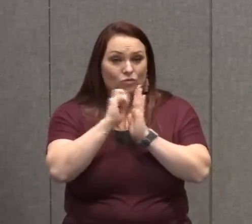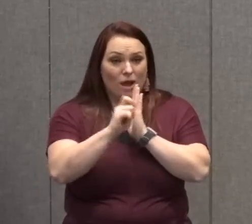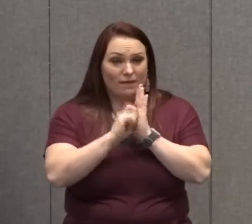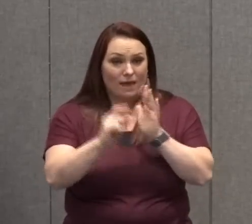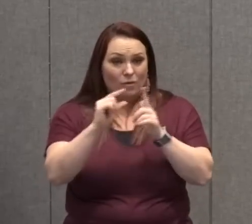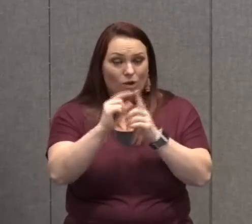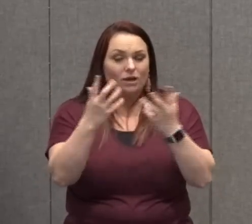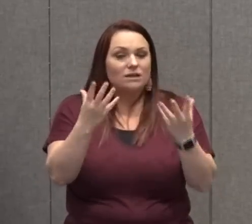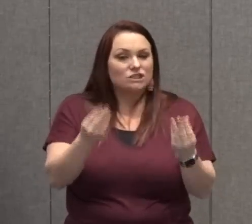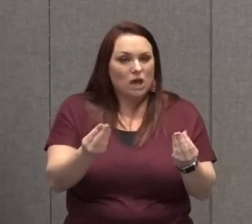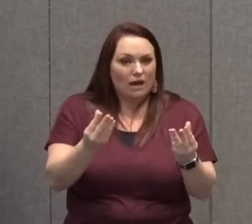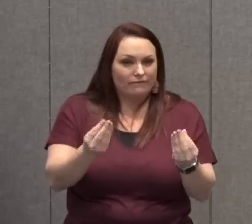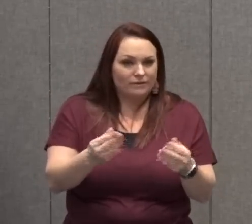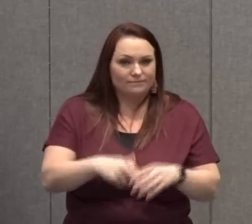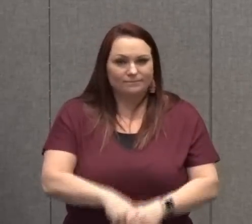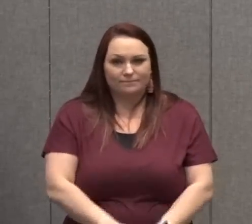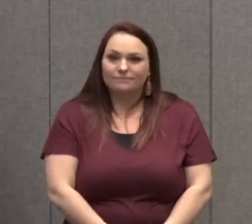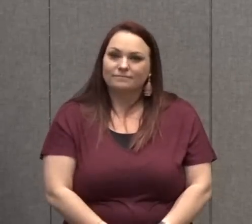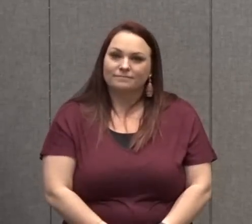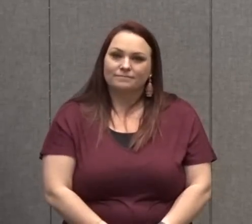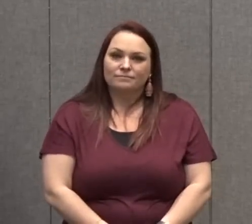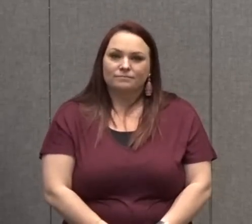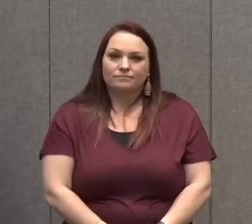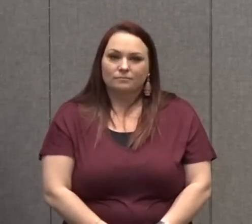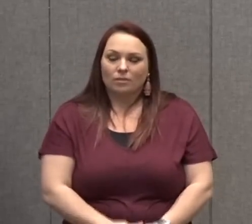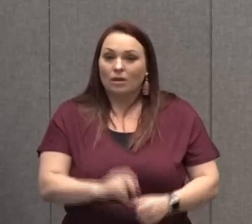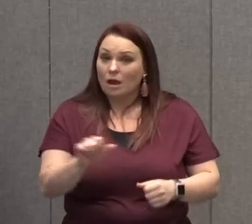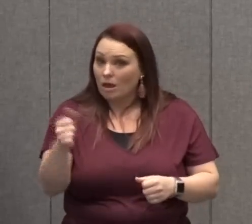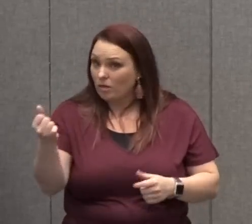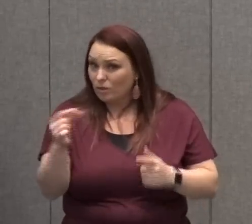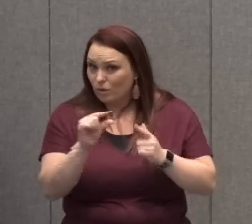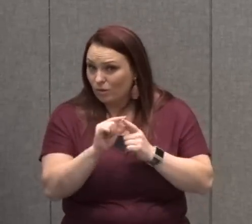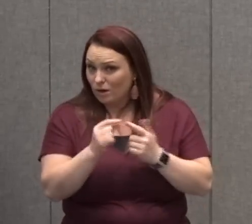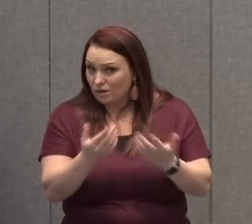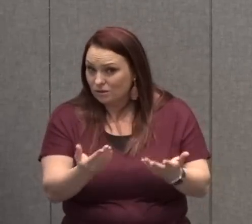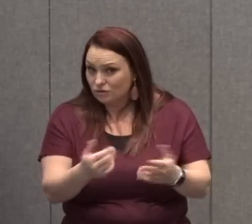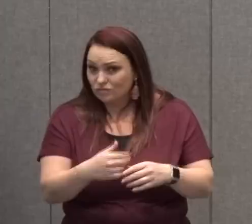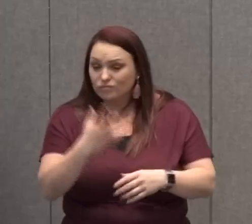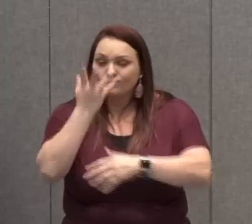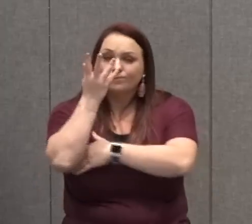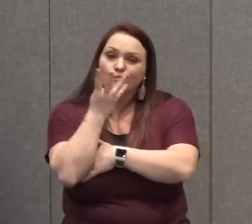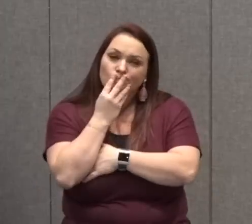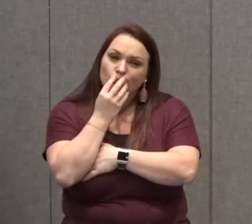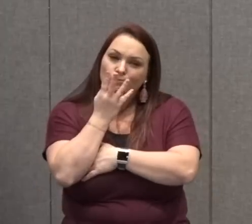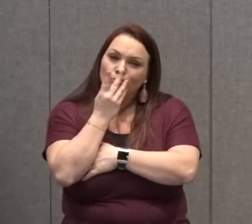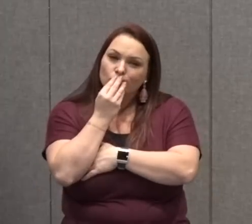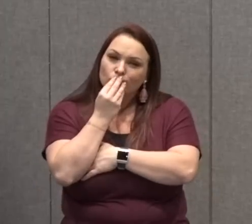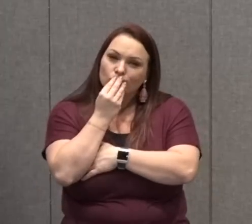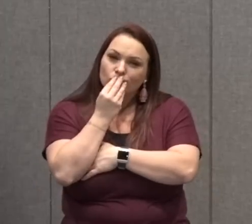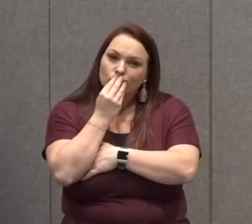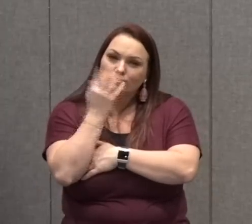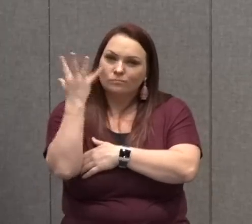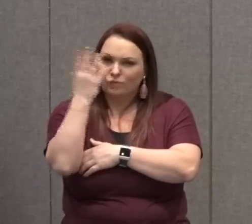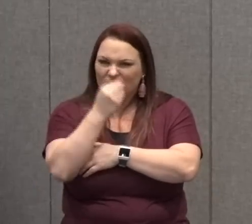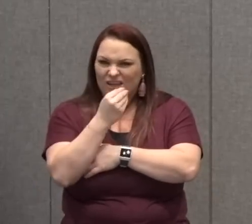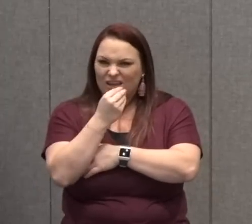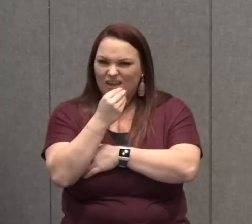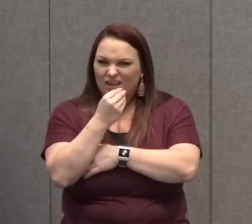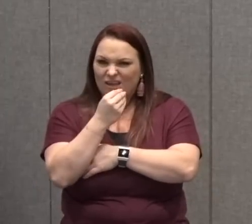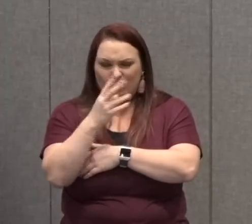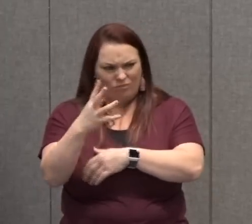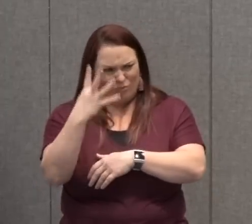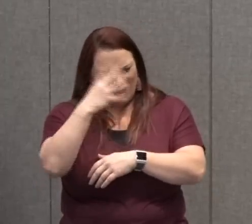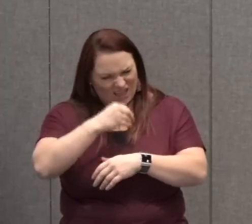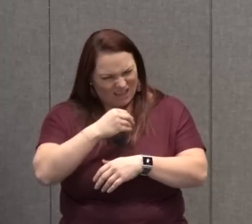hmm are there any other ones pretty pretty pretty